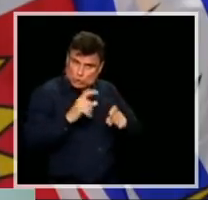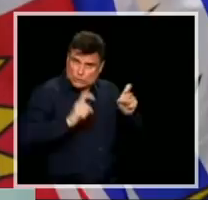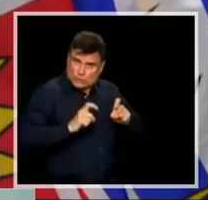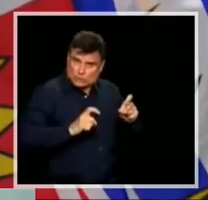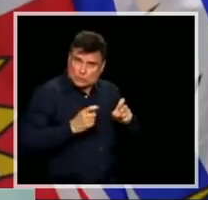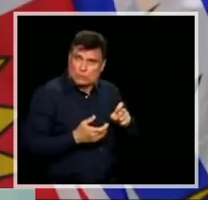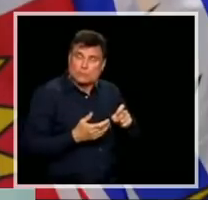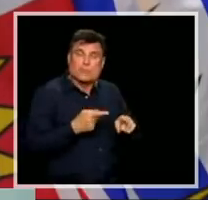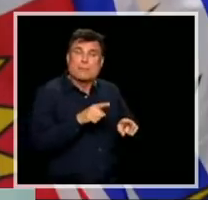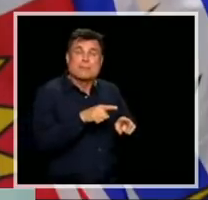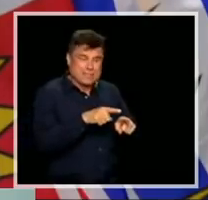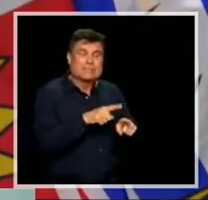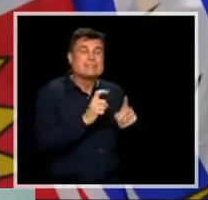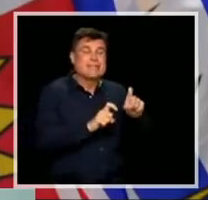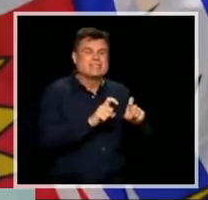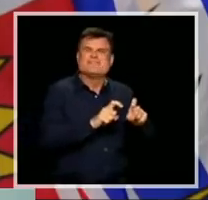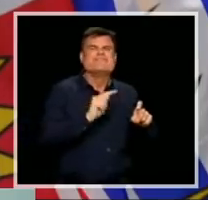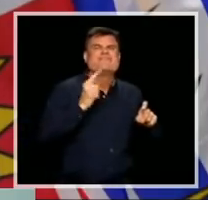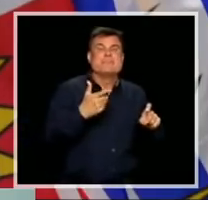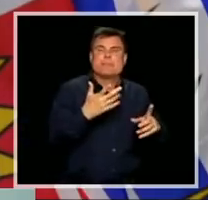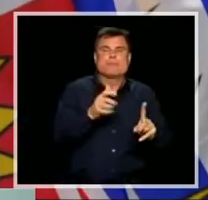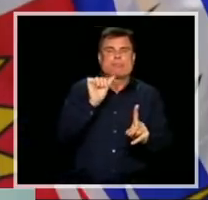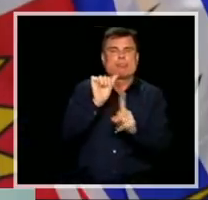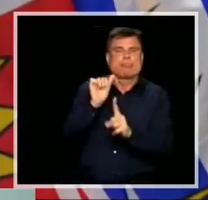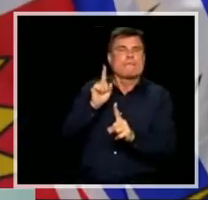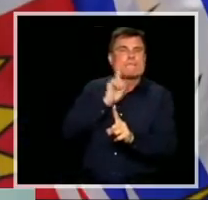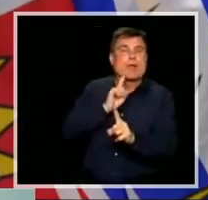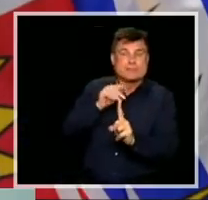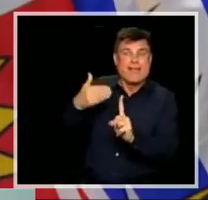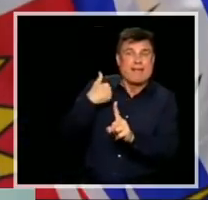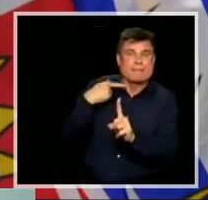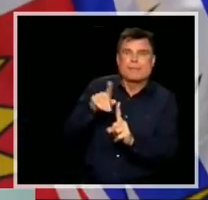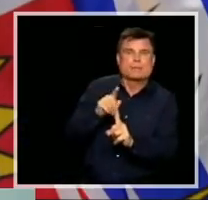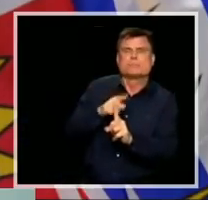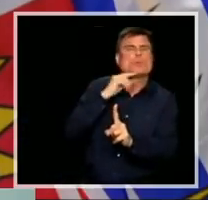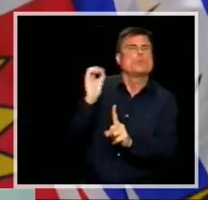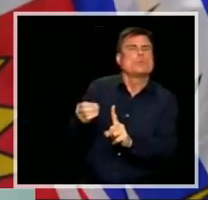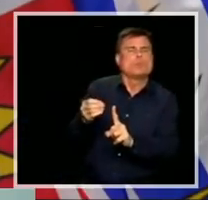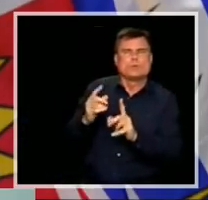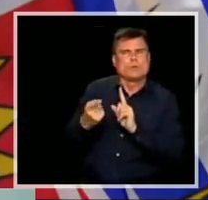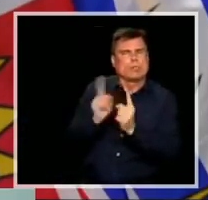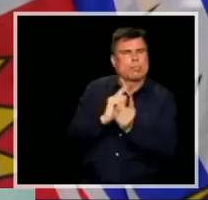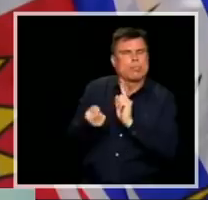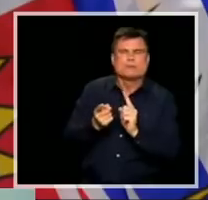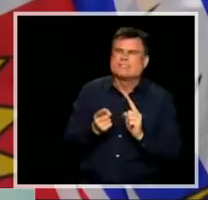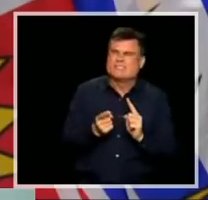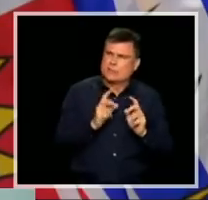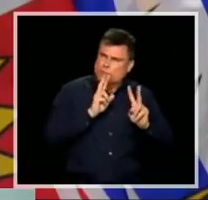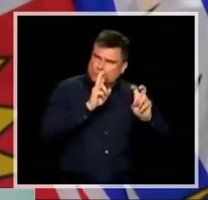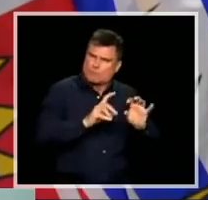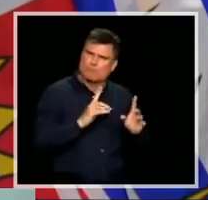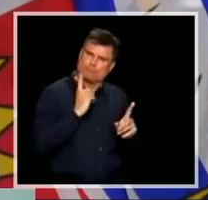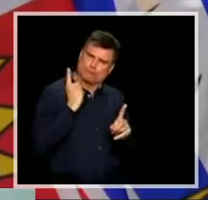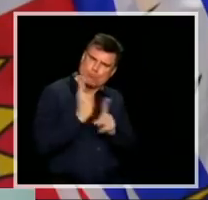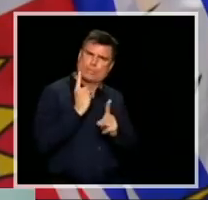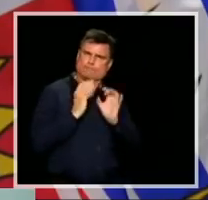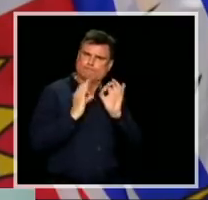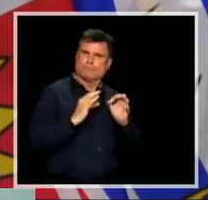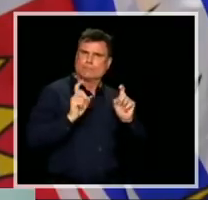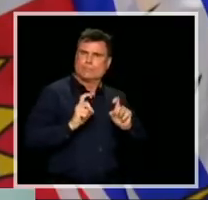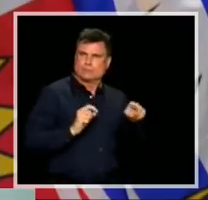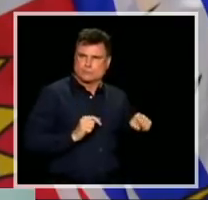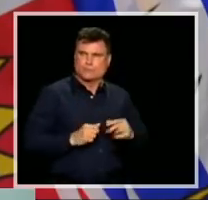some numbers, and I can only quote Dr. Krajden in the next week or two. So sorry about